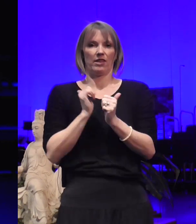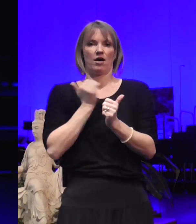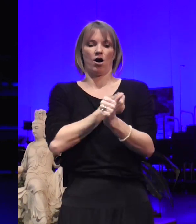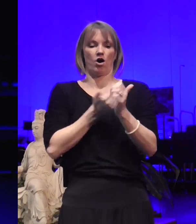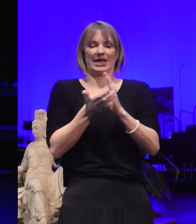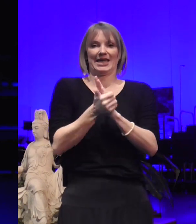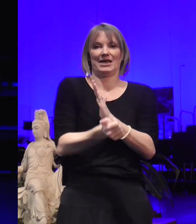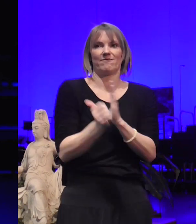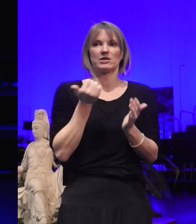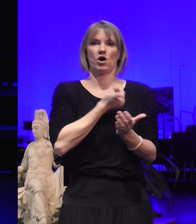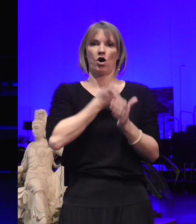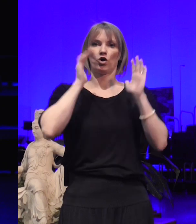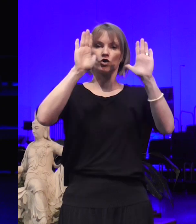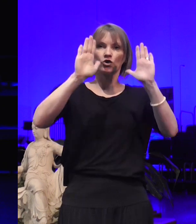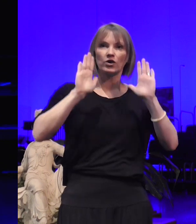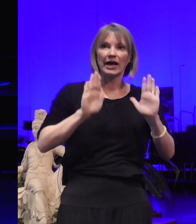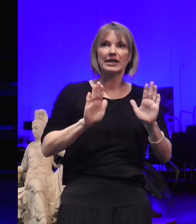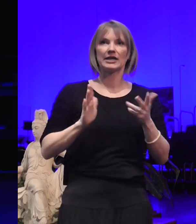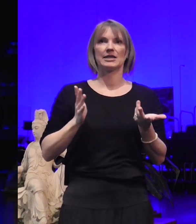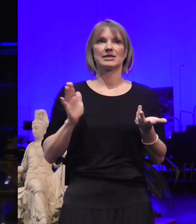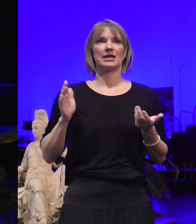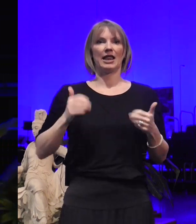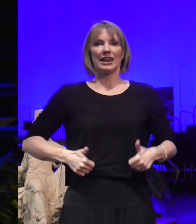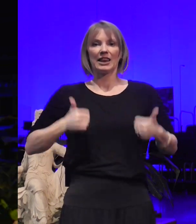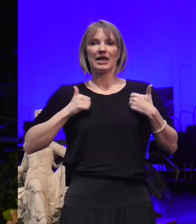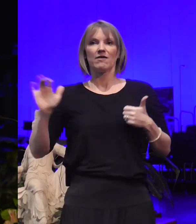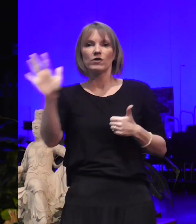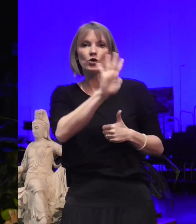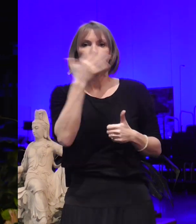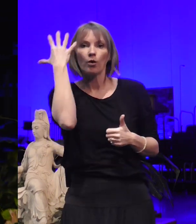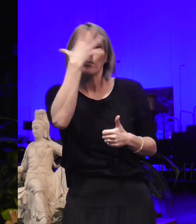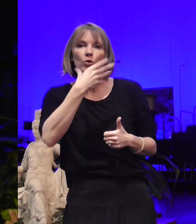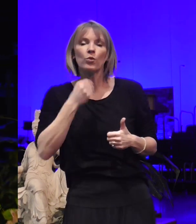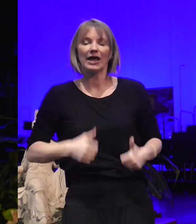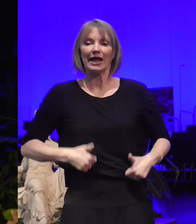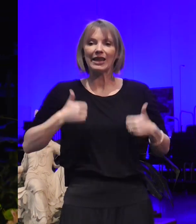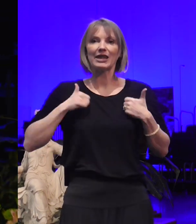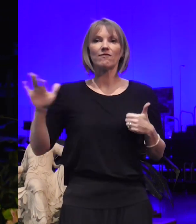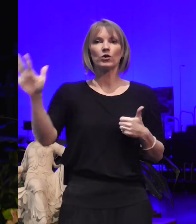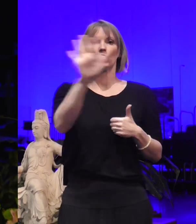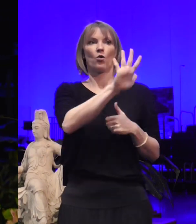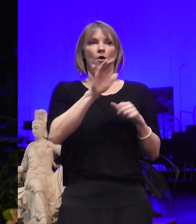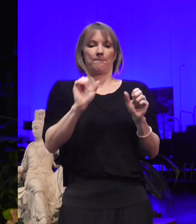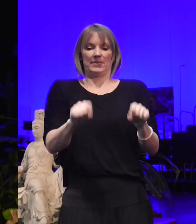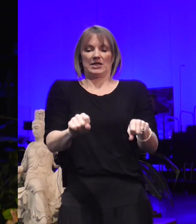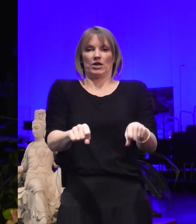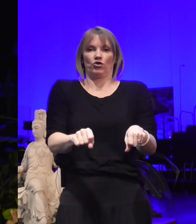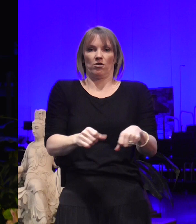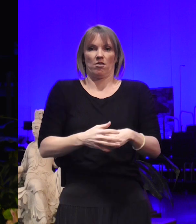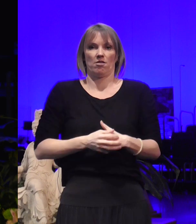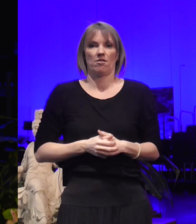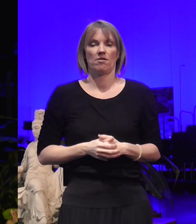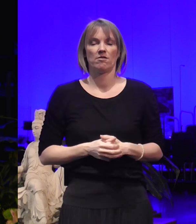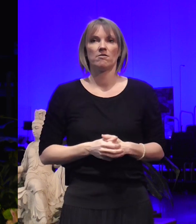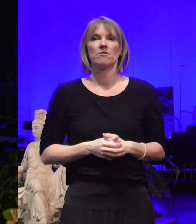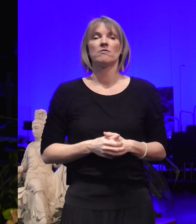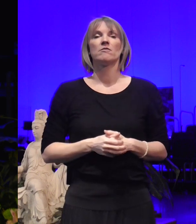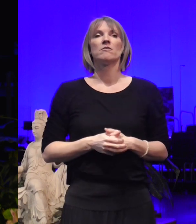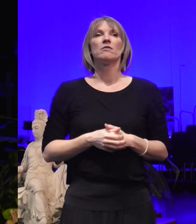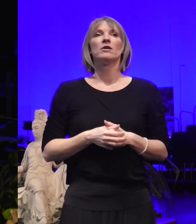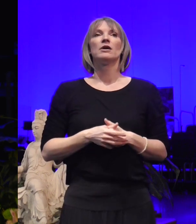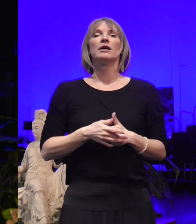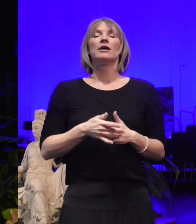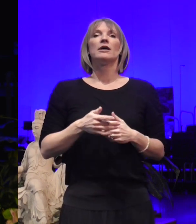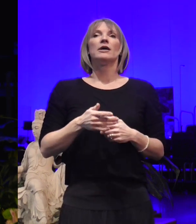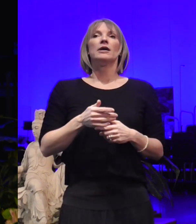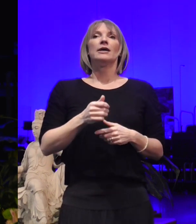your greatness. Live in your beauty. Live in your potential. And it's